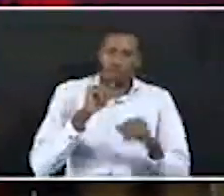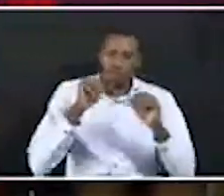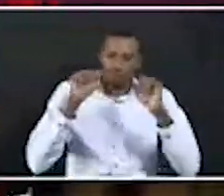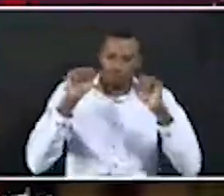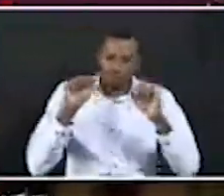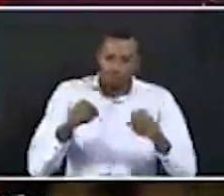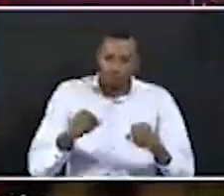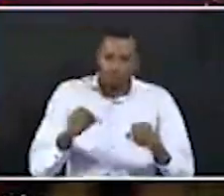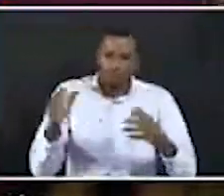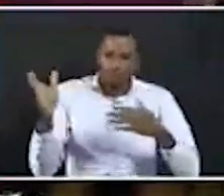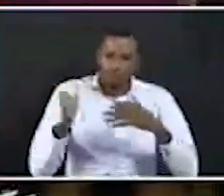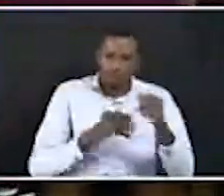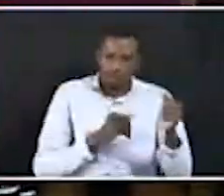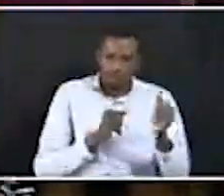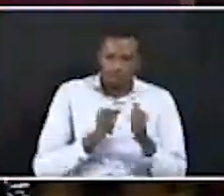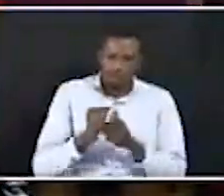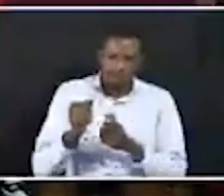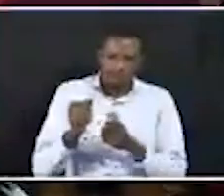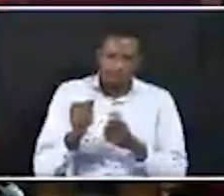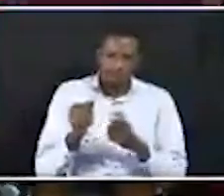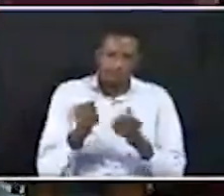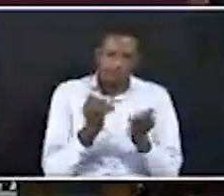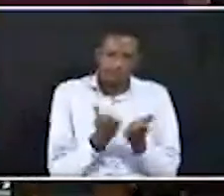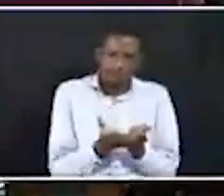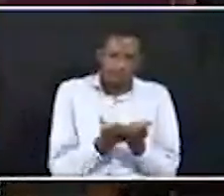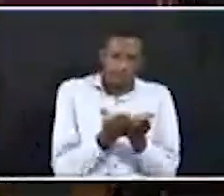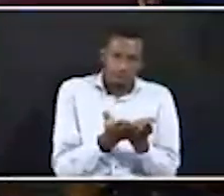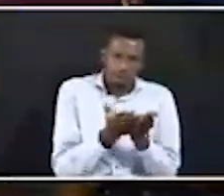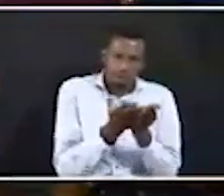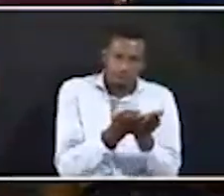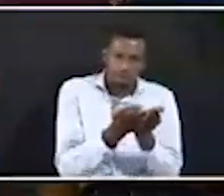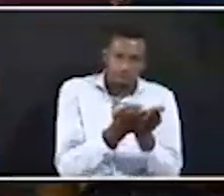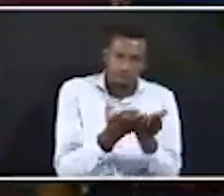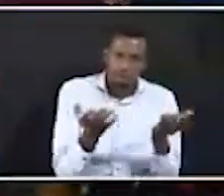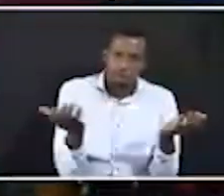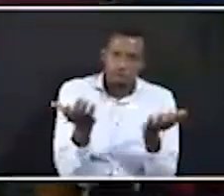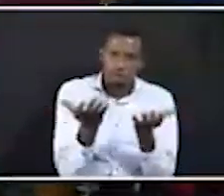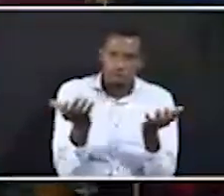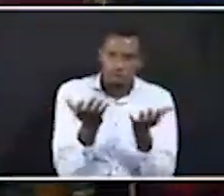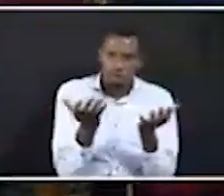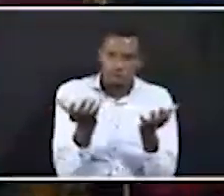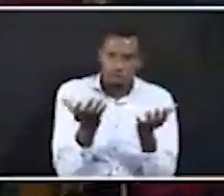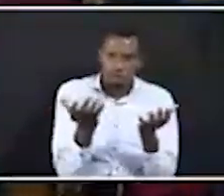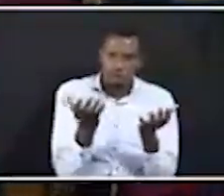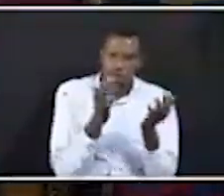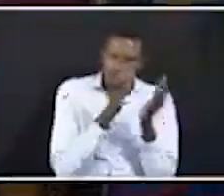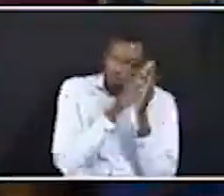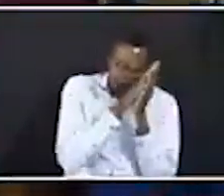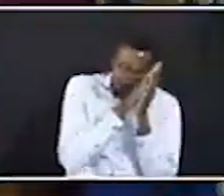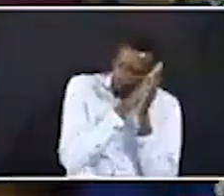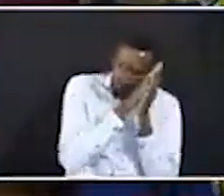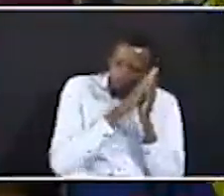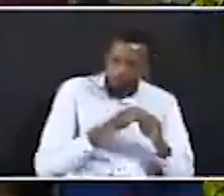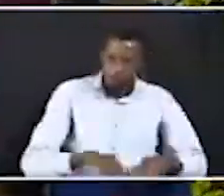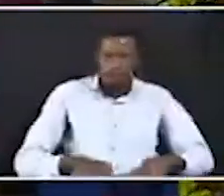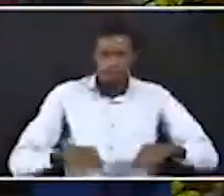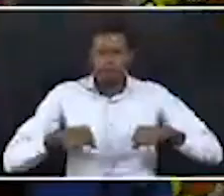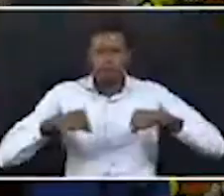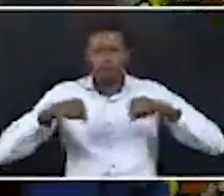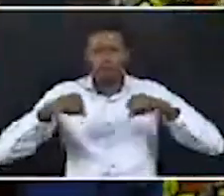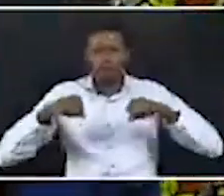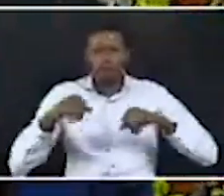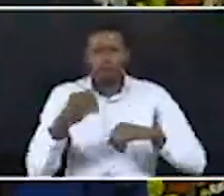can swallow the ship where lies the master